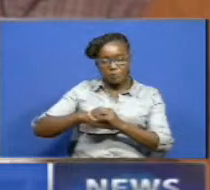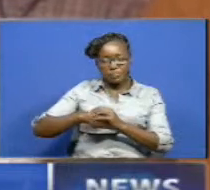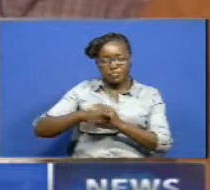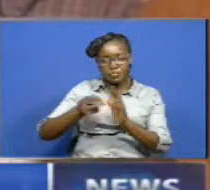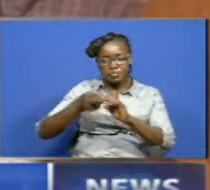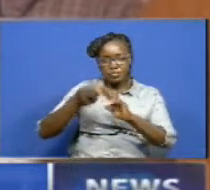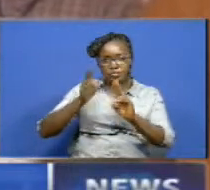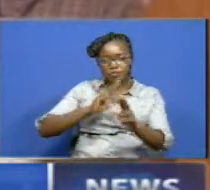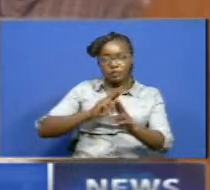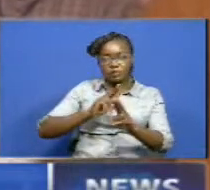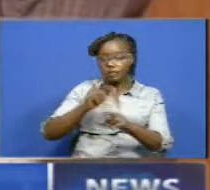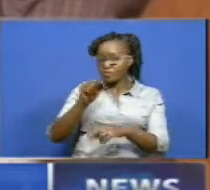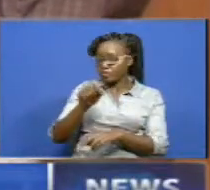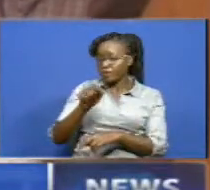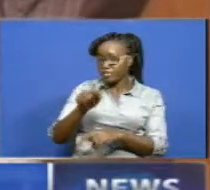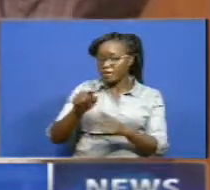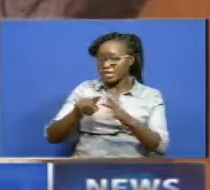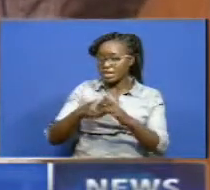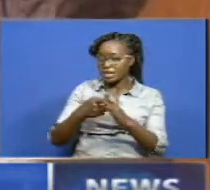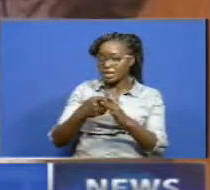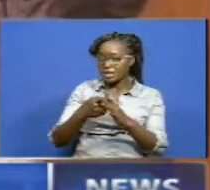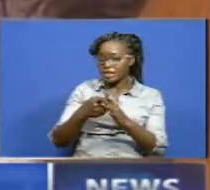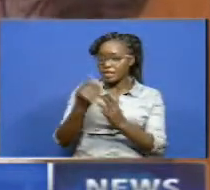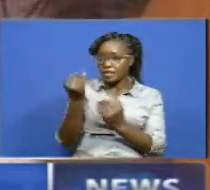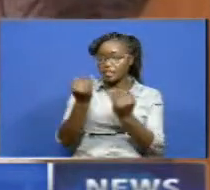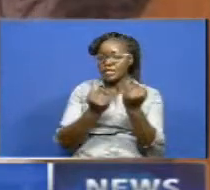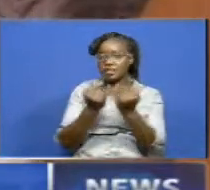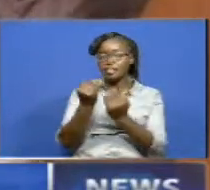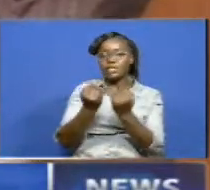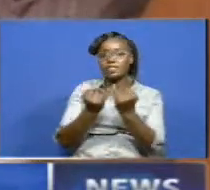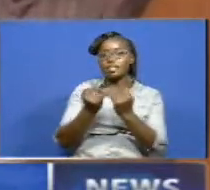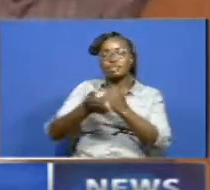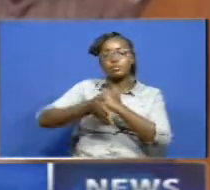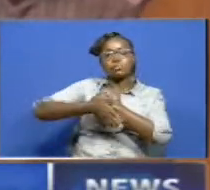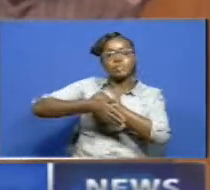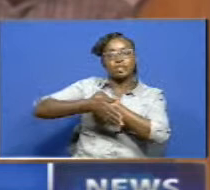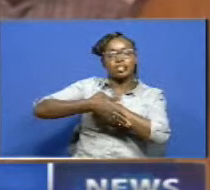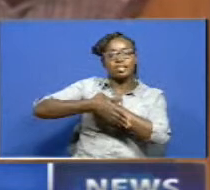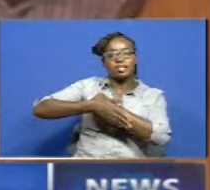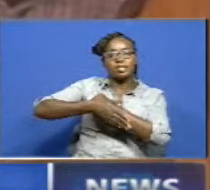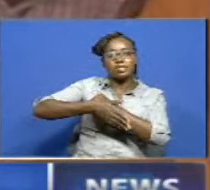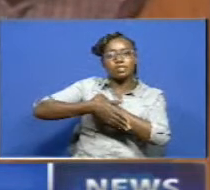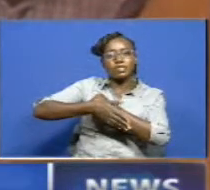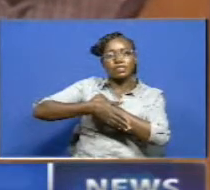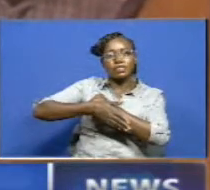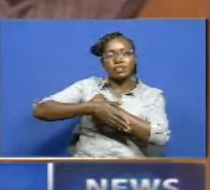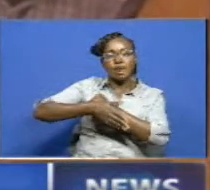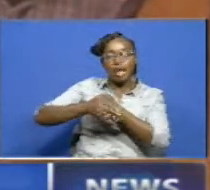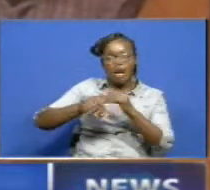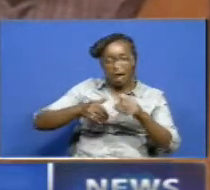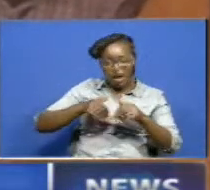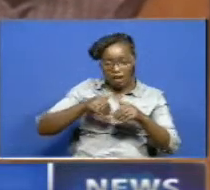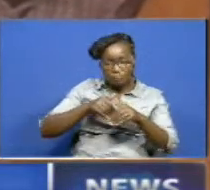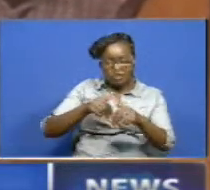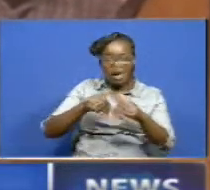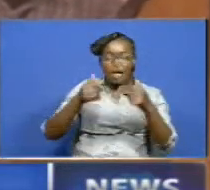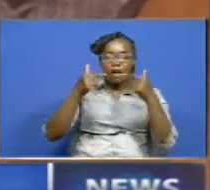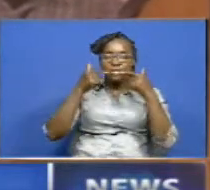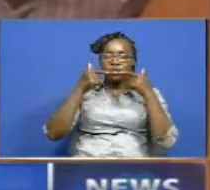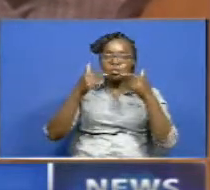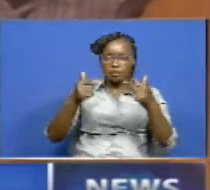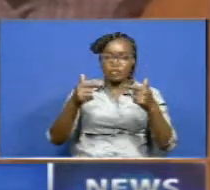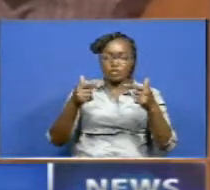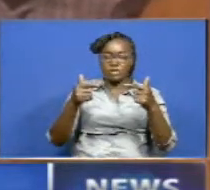suspension is to take effect 72 hours from now following this announcement, and that is